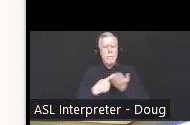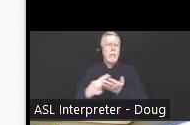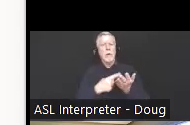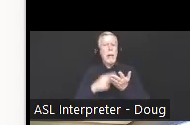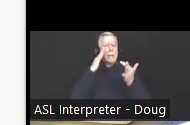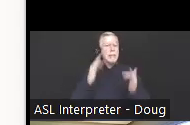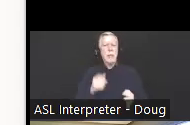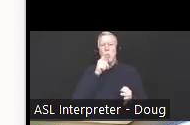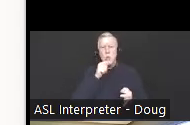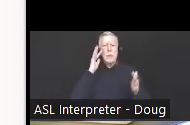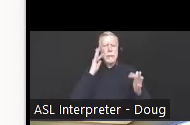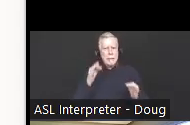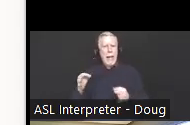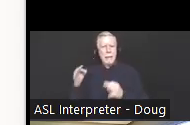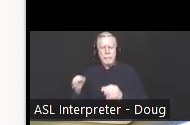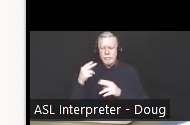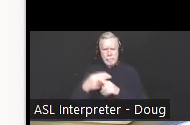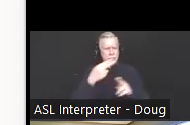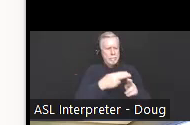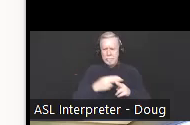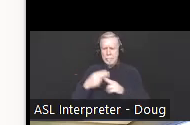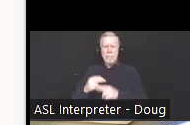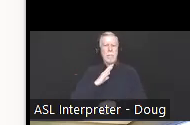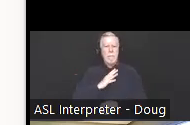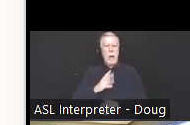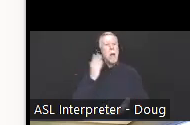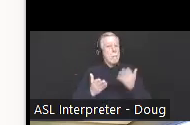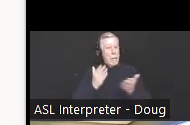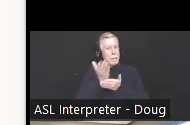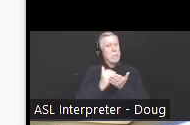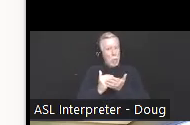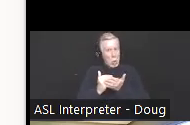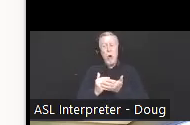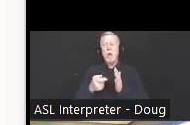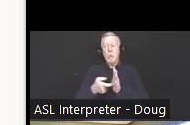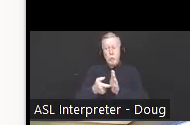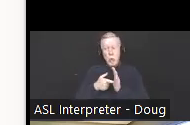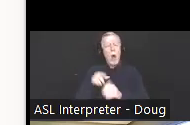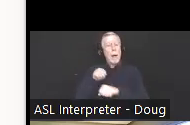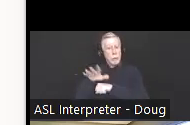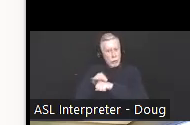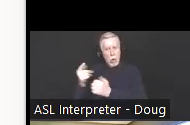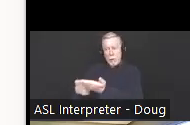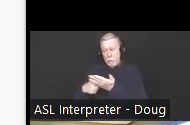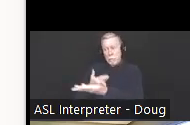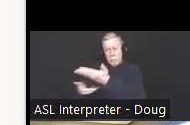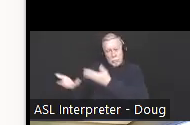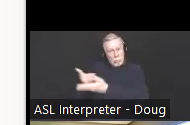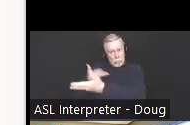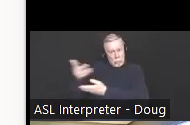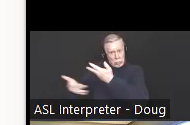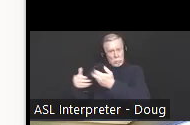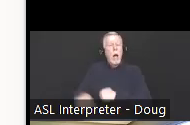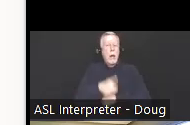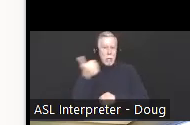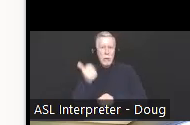one aspect of the work that's over in the consultative part of the spectrum and another collaborate, but